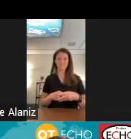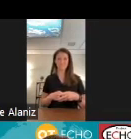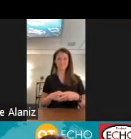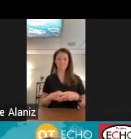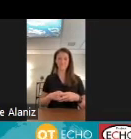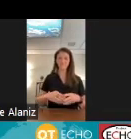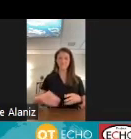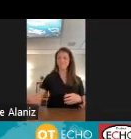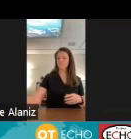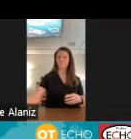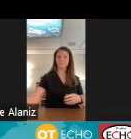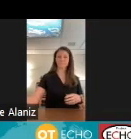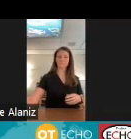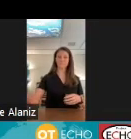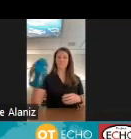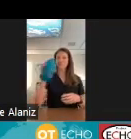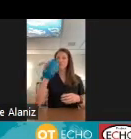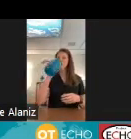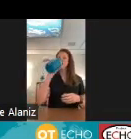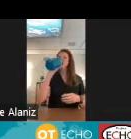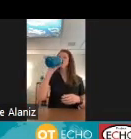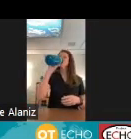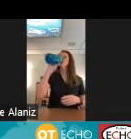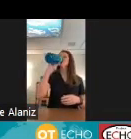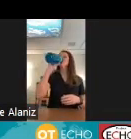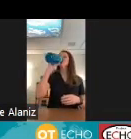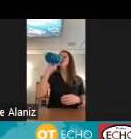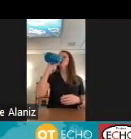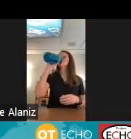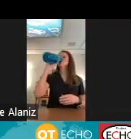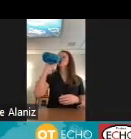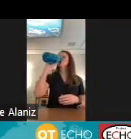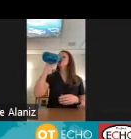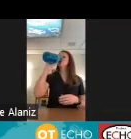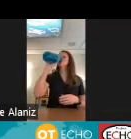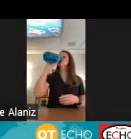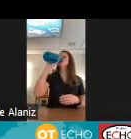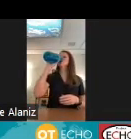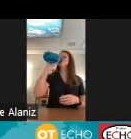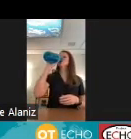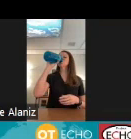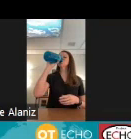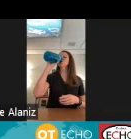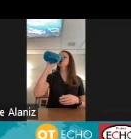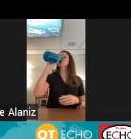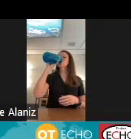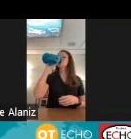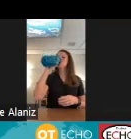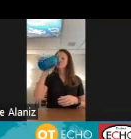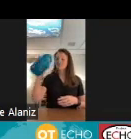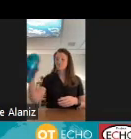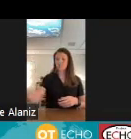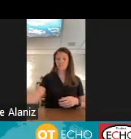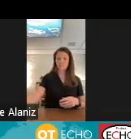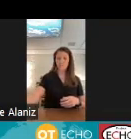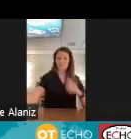Okay, thank you so much, Michele. That was fantastic. The facilitators each have the questions, but I'm going to now put